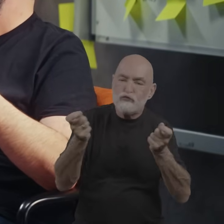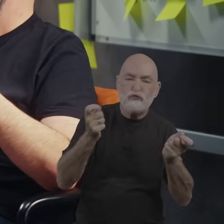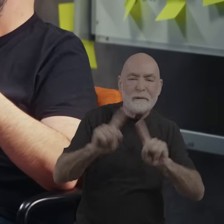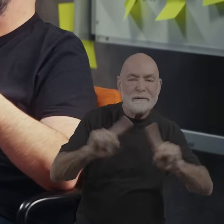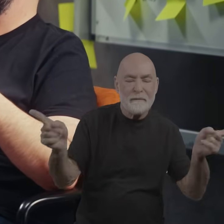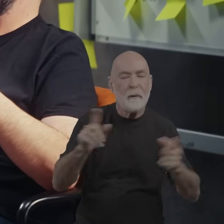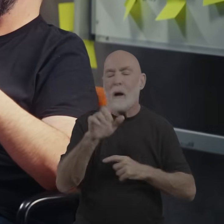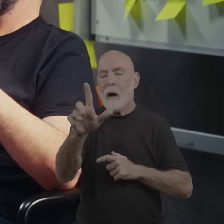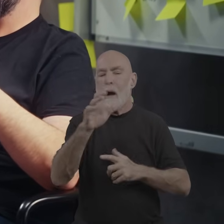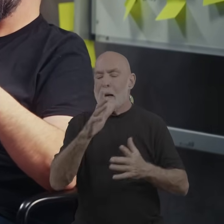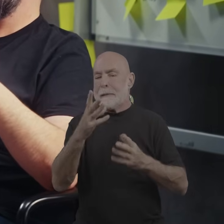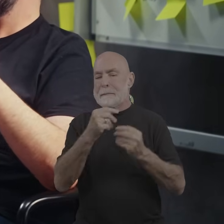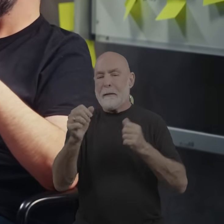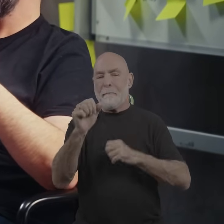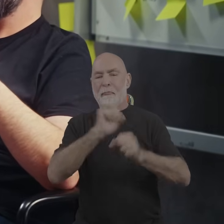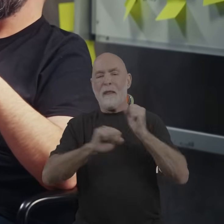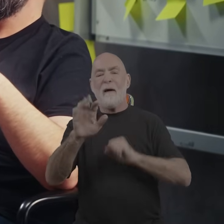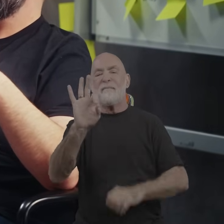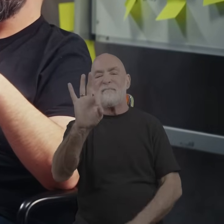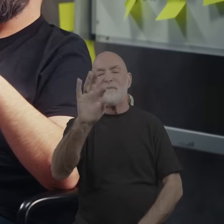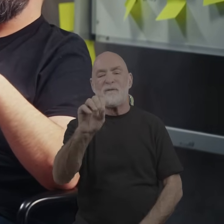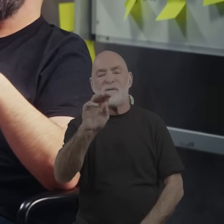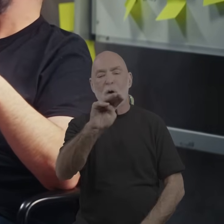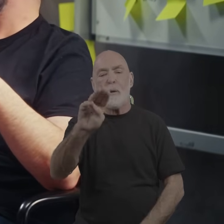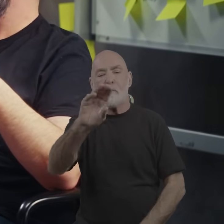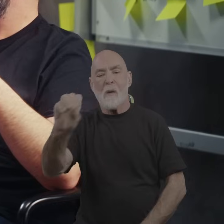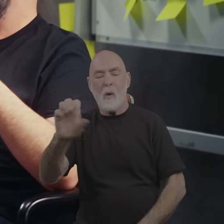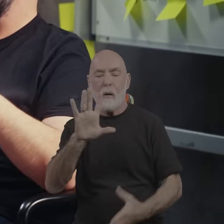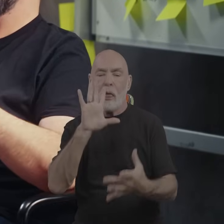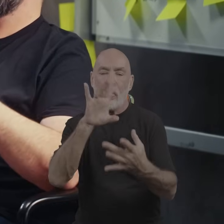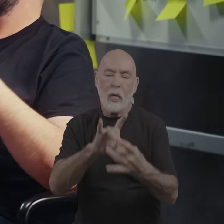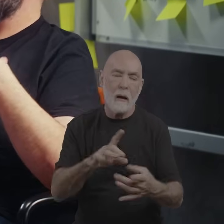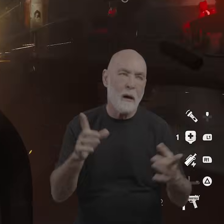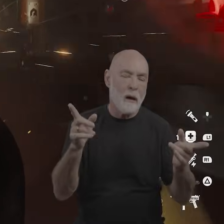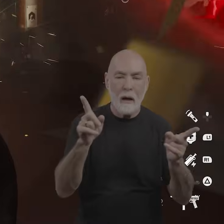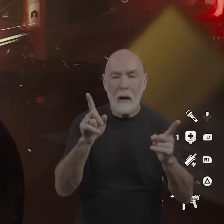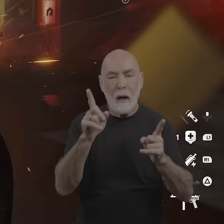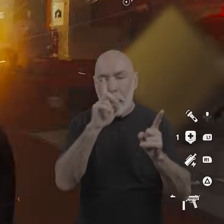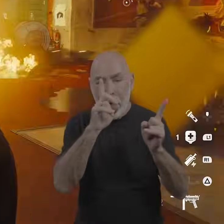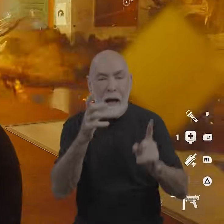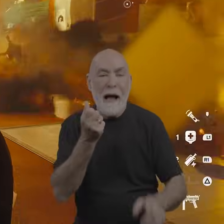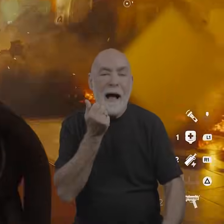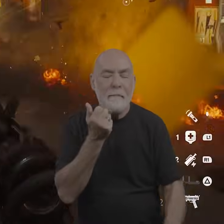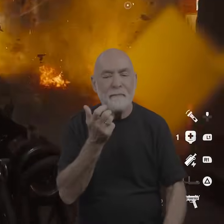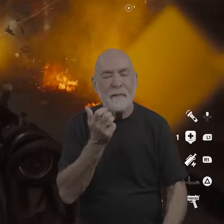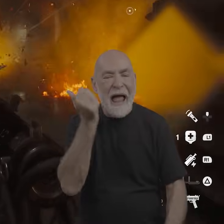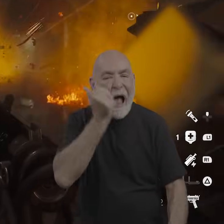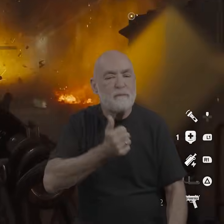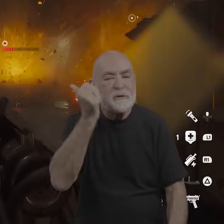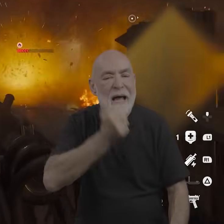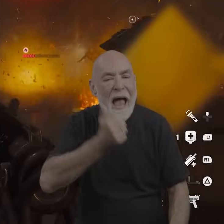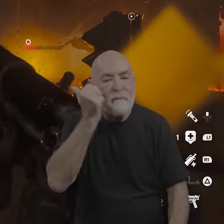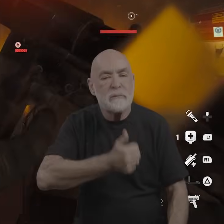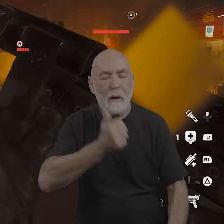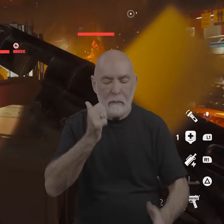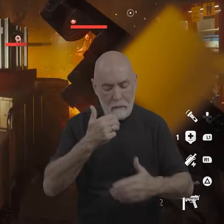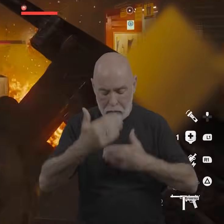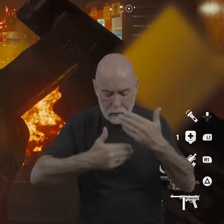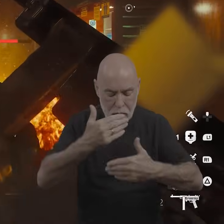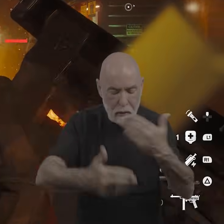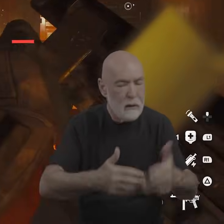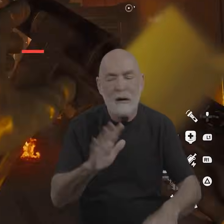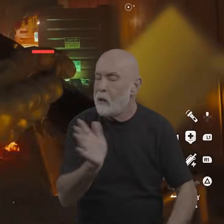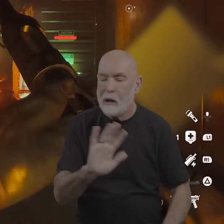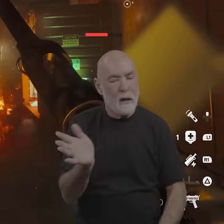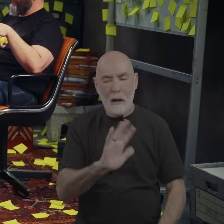that we're about is avoiding kind of like FOMO, like engagement. You don't need to check in every day. We're not going to kind of add a timed battle